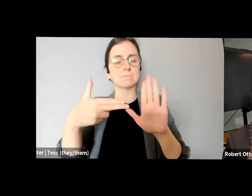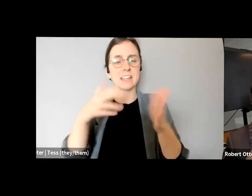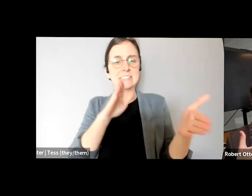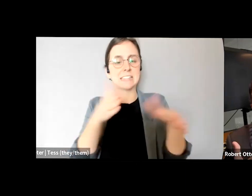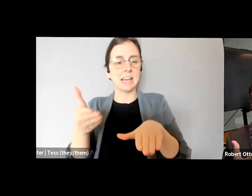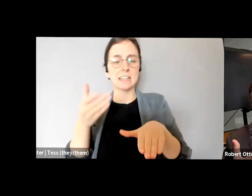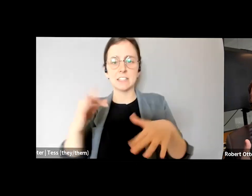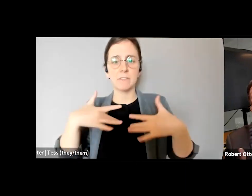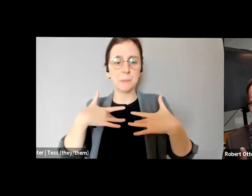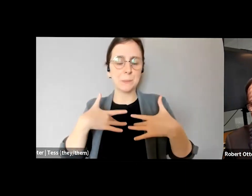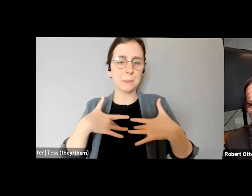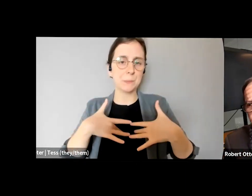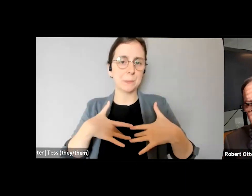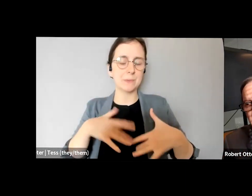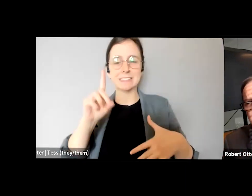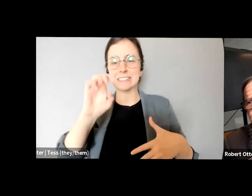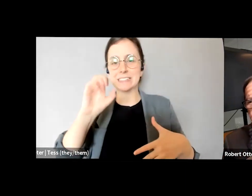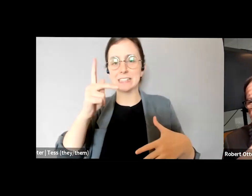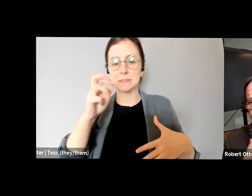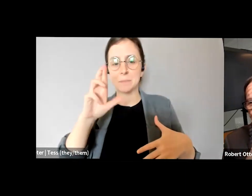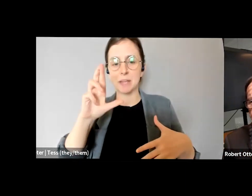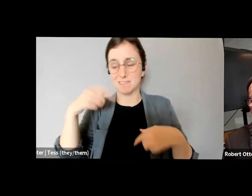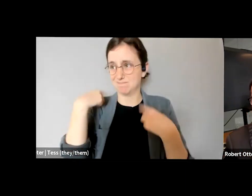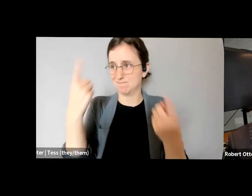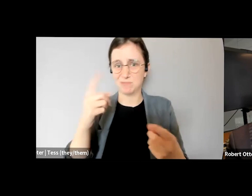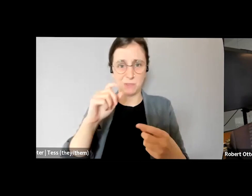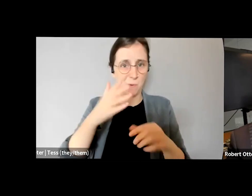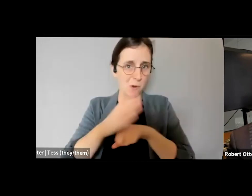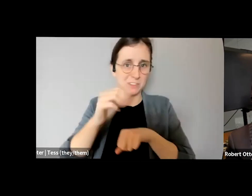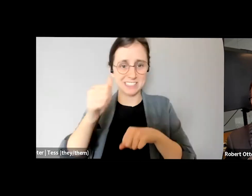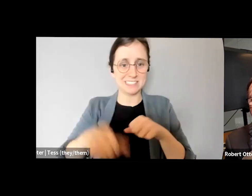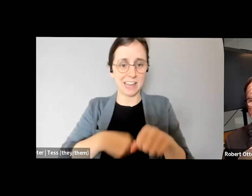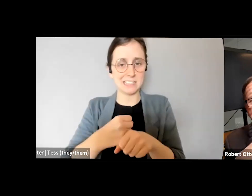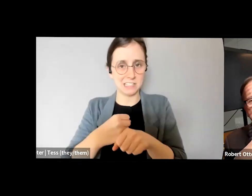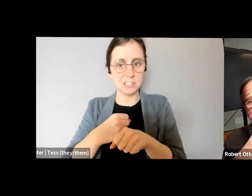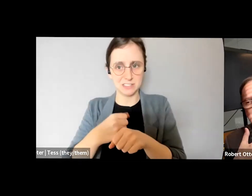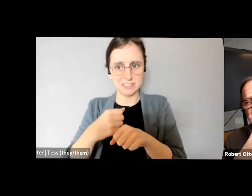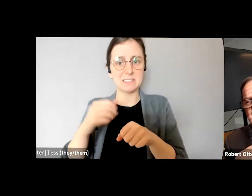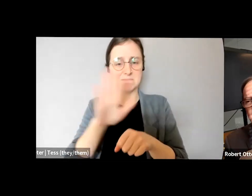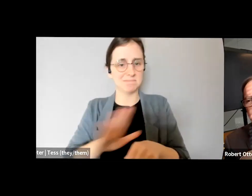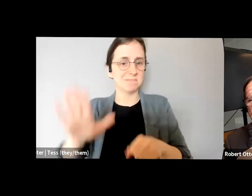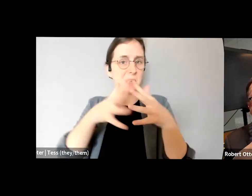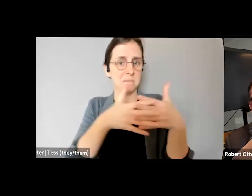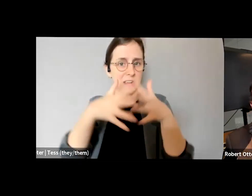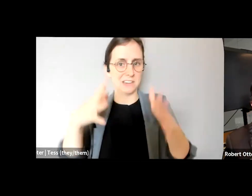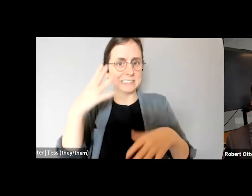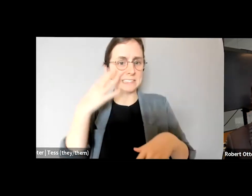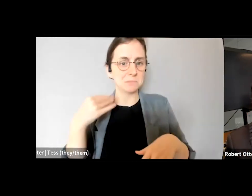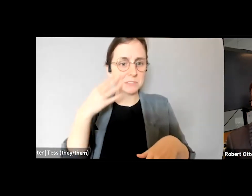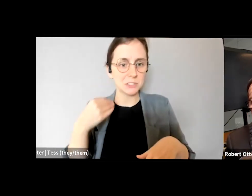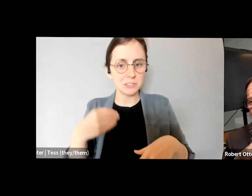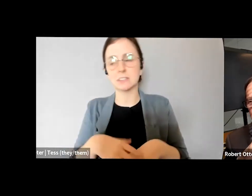experiencing for the last decade or more. That is an increase in annual rates of deaths due